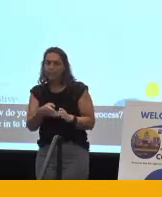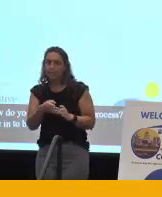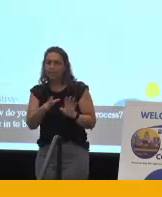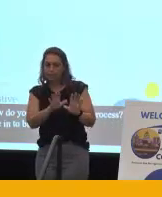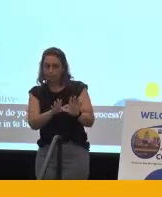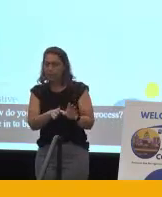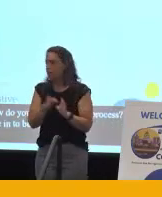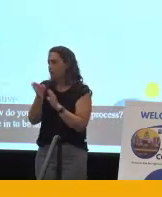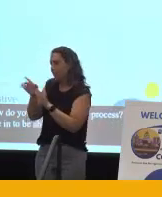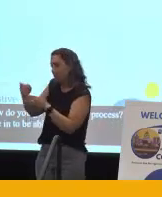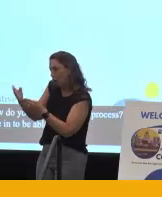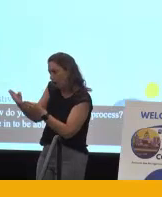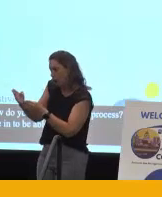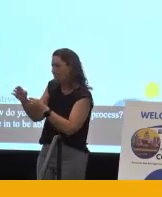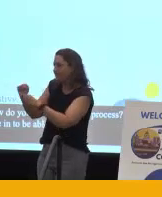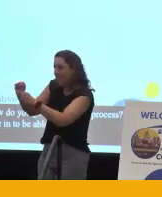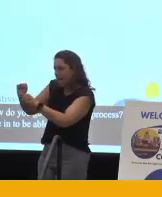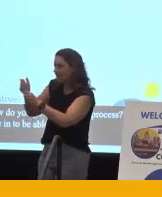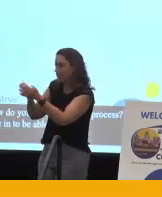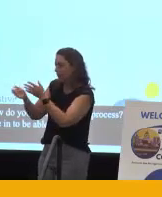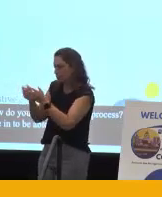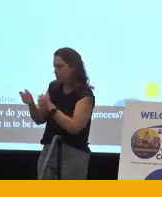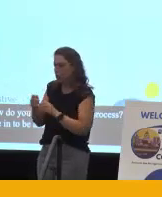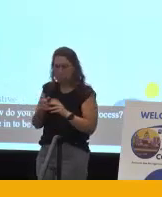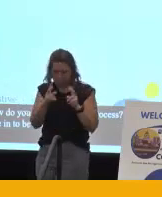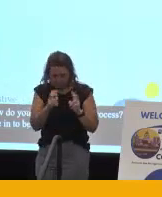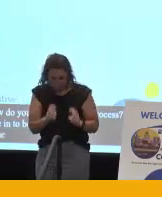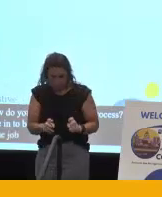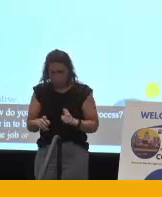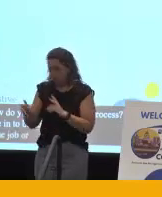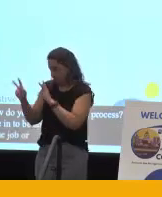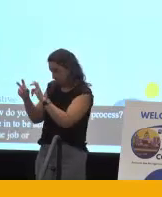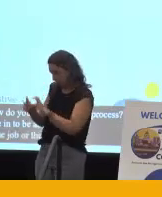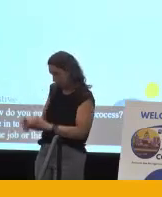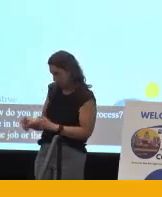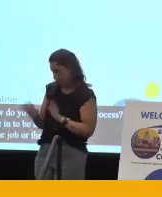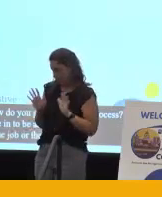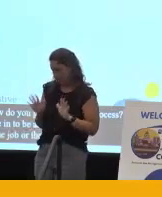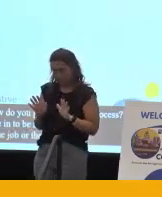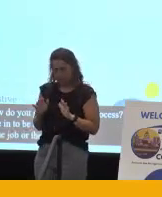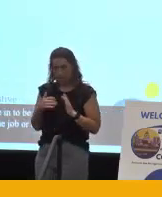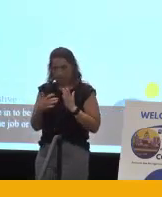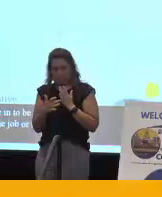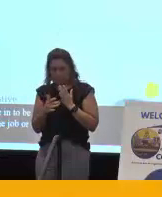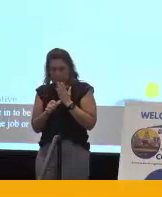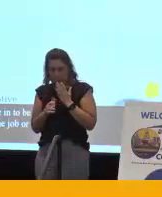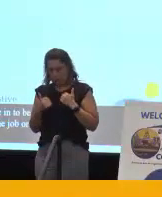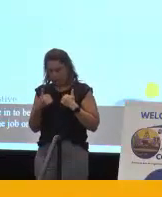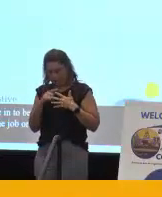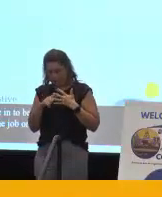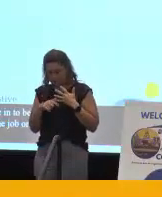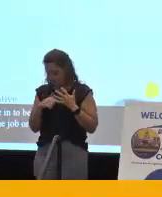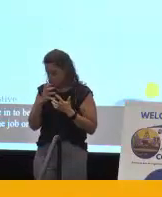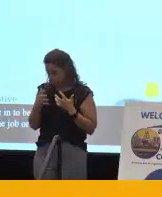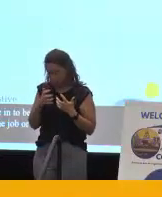task or the job or the activity, and then you match your assistive technology. So what is it that we know about